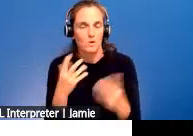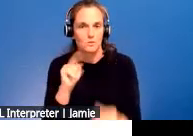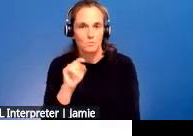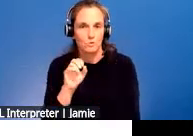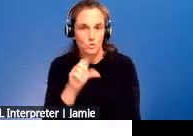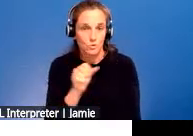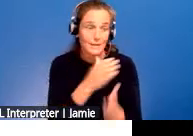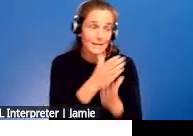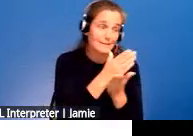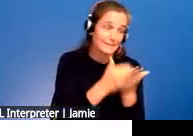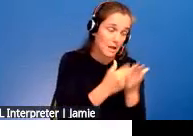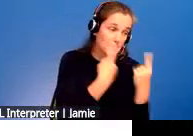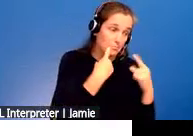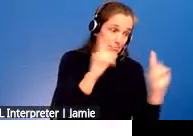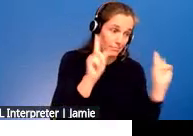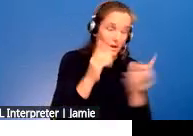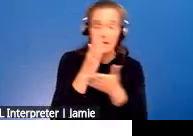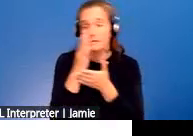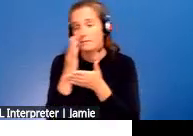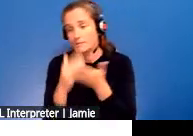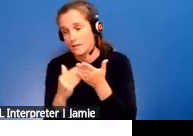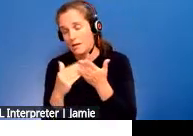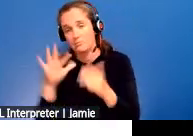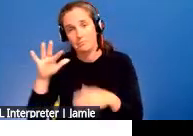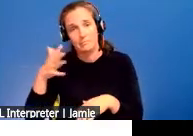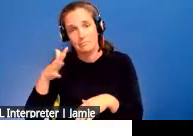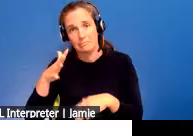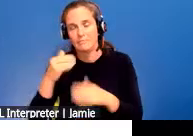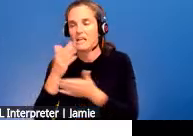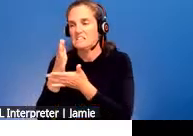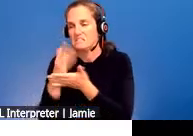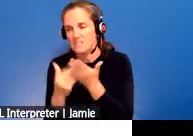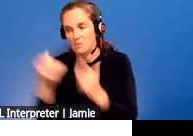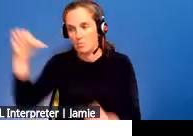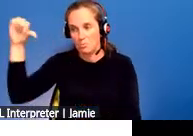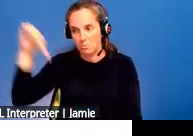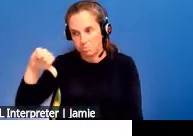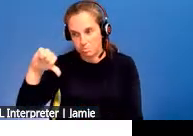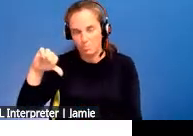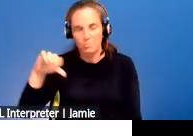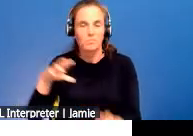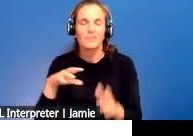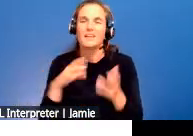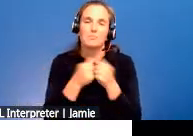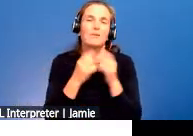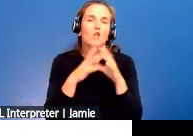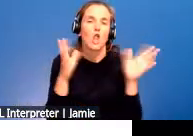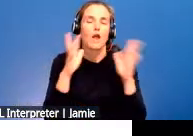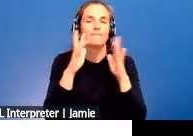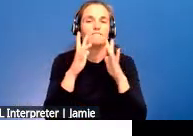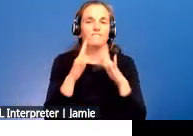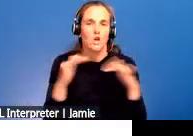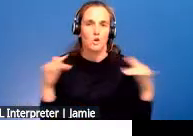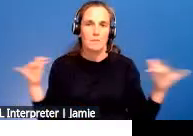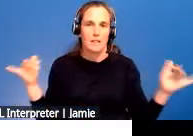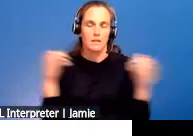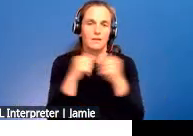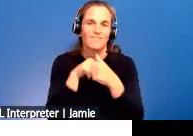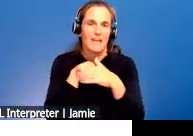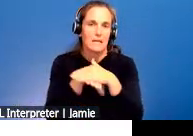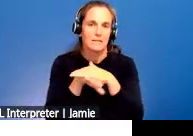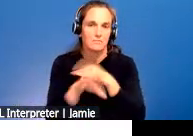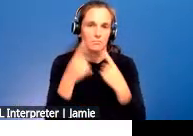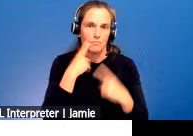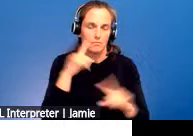not. Some of them are partially accessible and they find workarounds. But there's a lot of variability in the accessibility of these